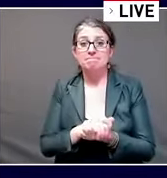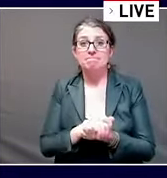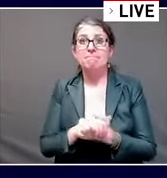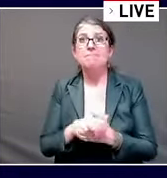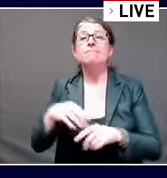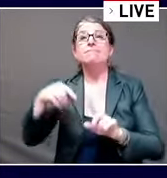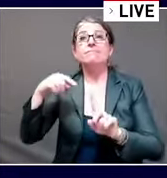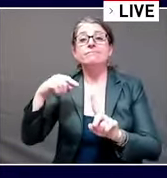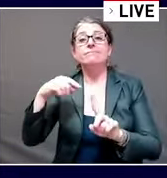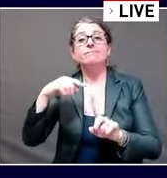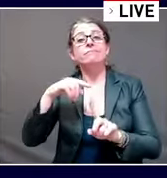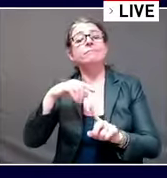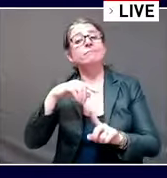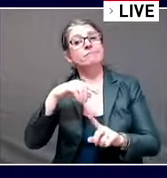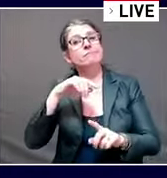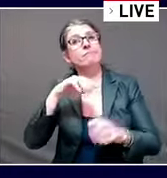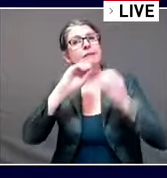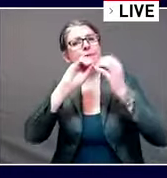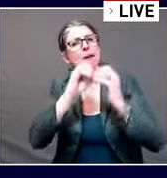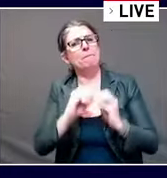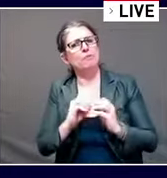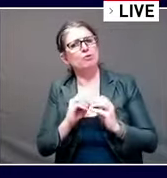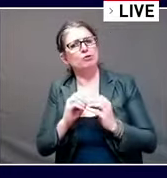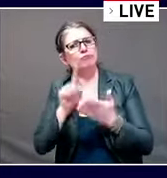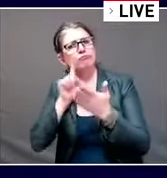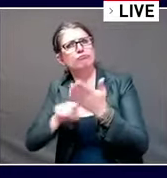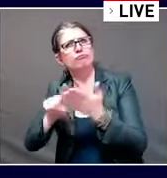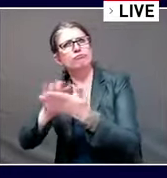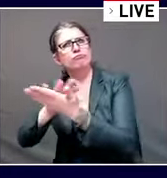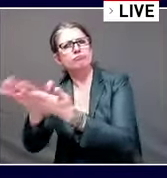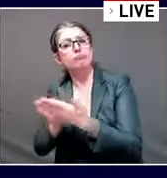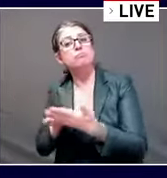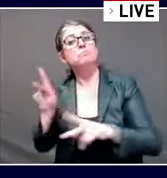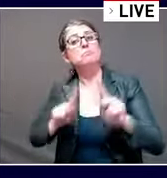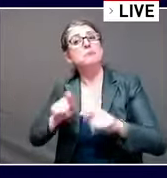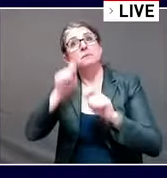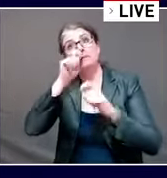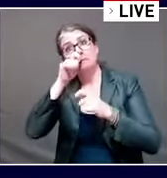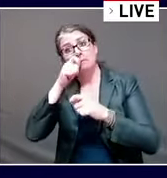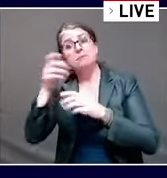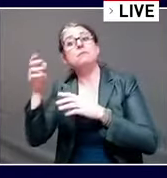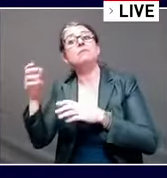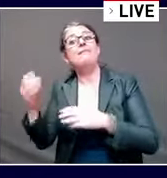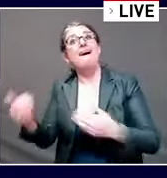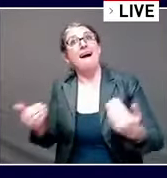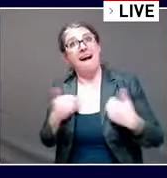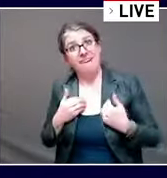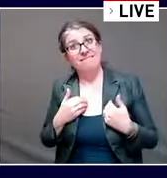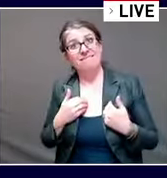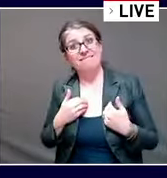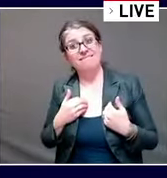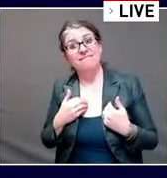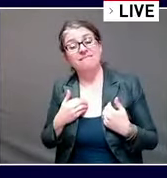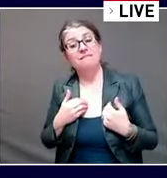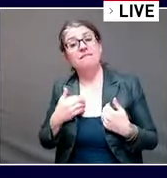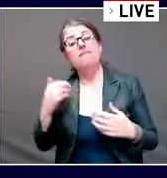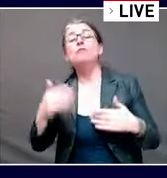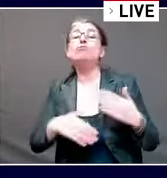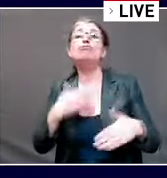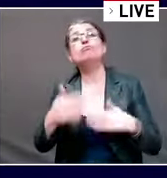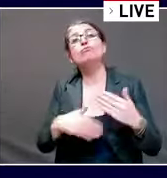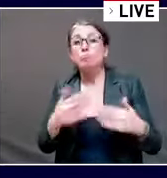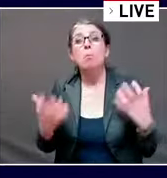long immunity lasts. And I'm wondering how that relates to a vaccine, if they function differently, if it can be known